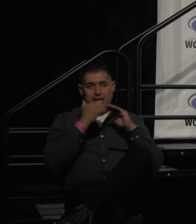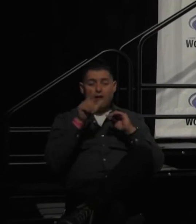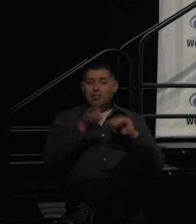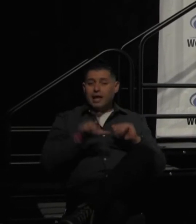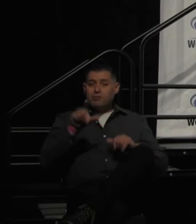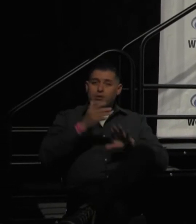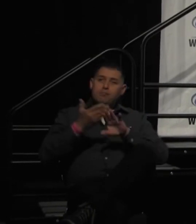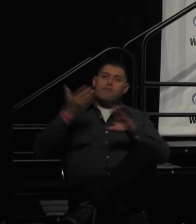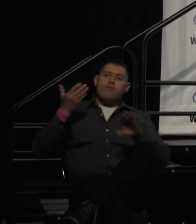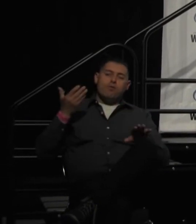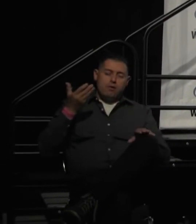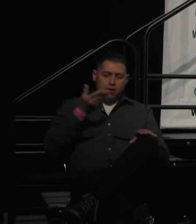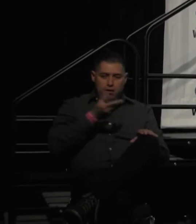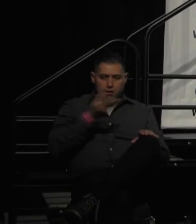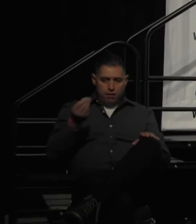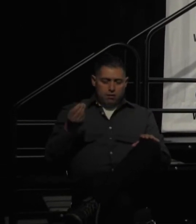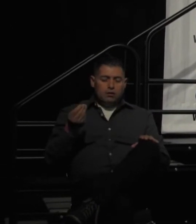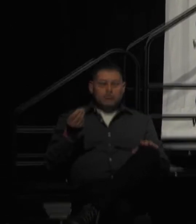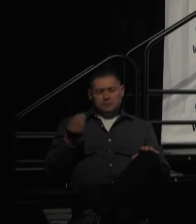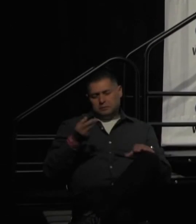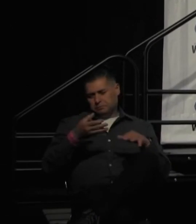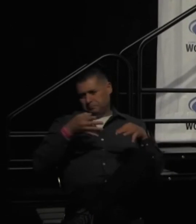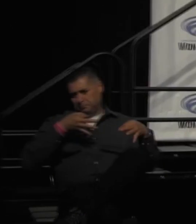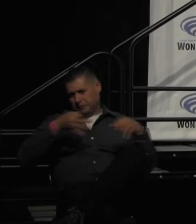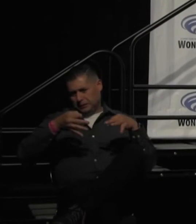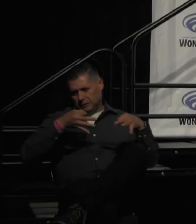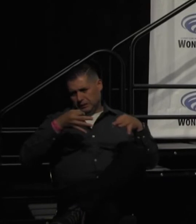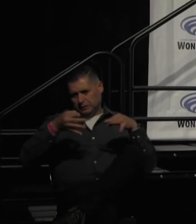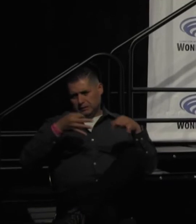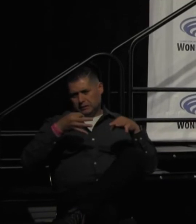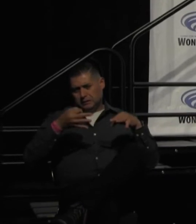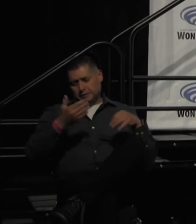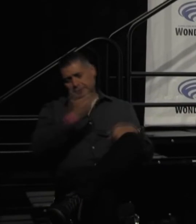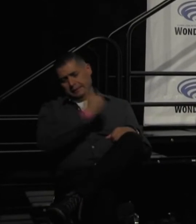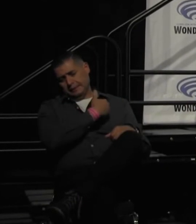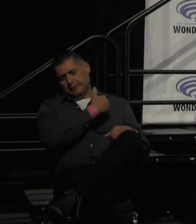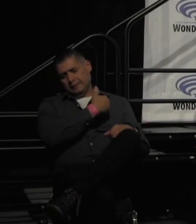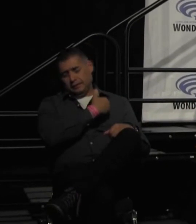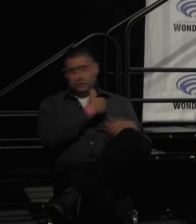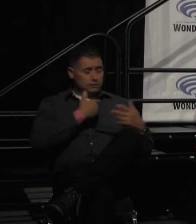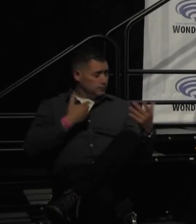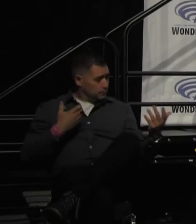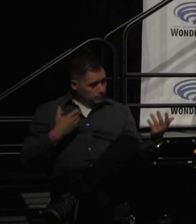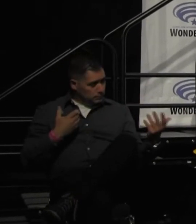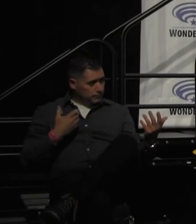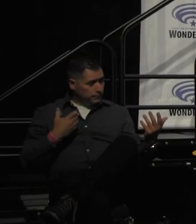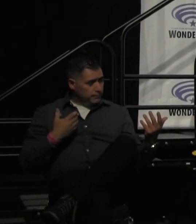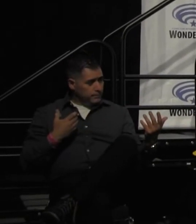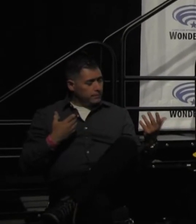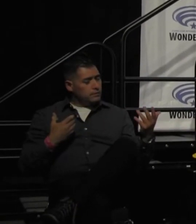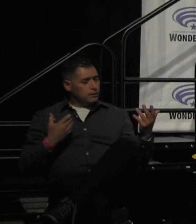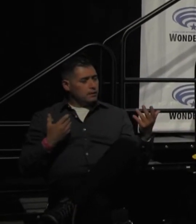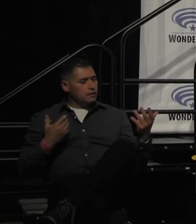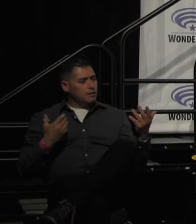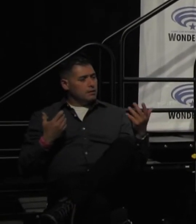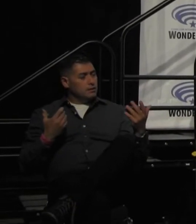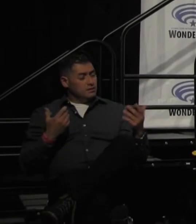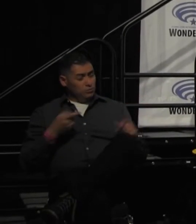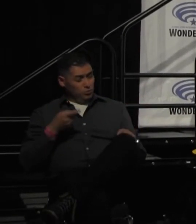library. And long story short, they came to me, I did a show there, and they came to me and said, we'd like